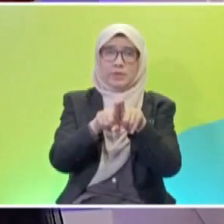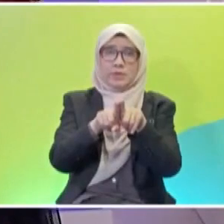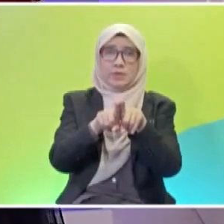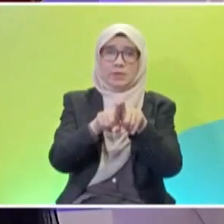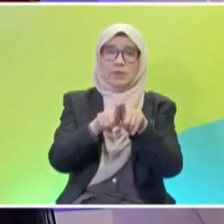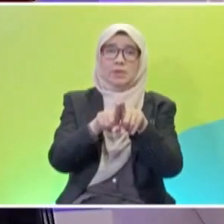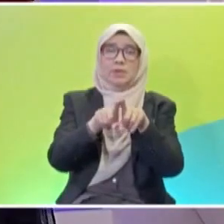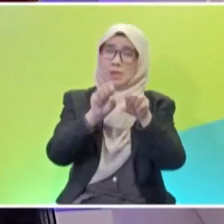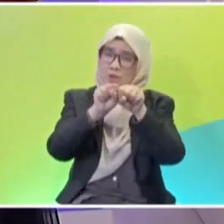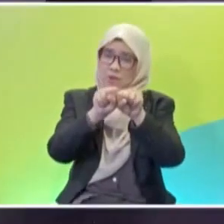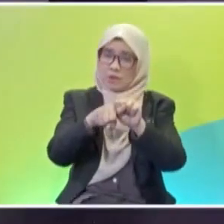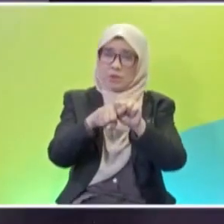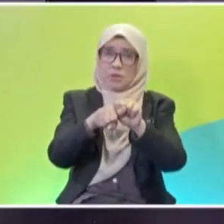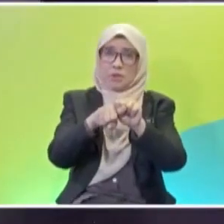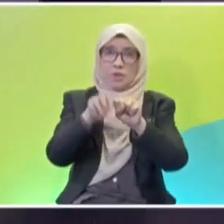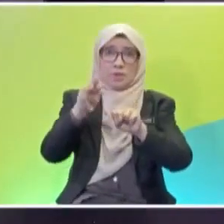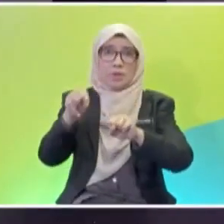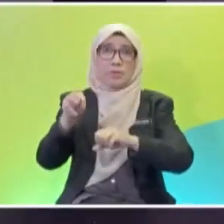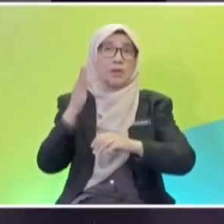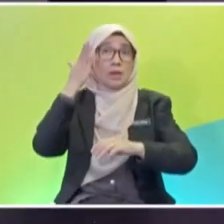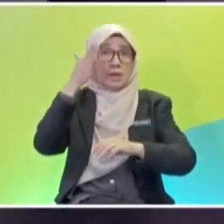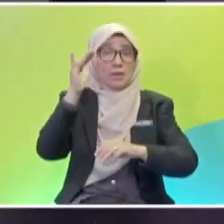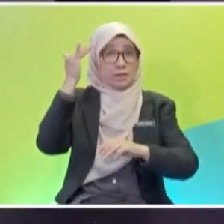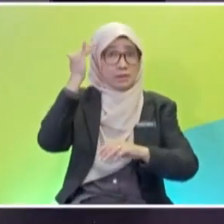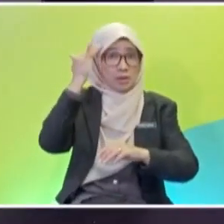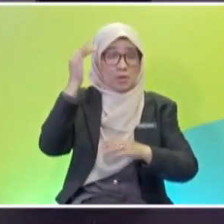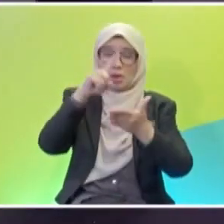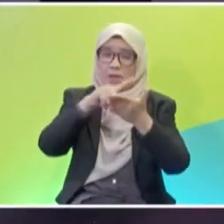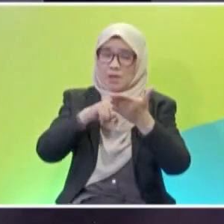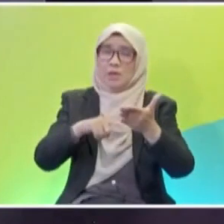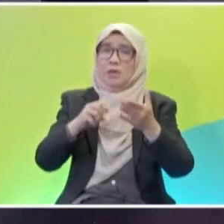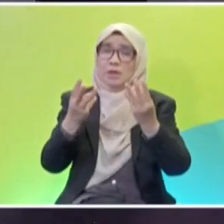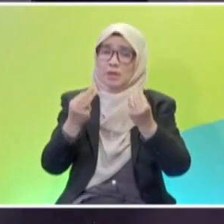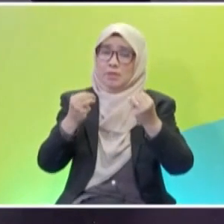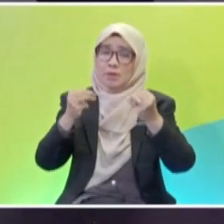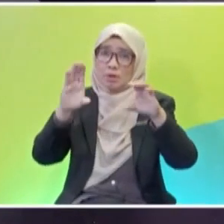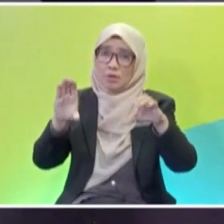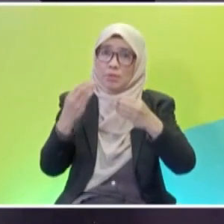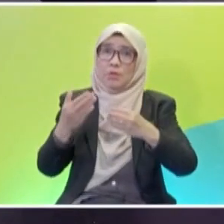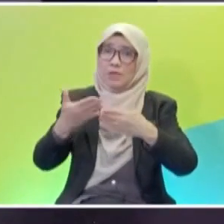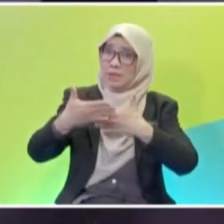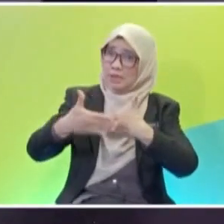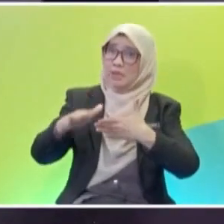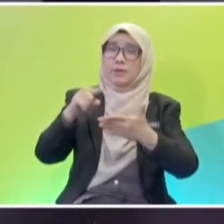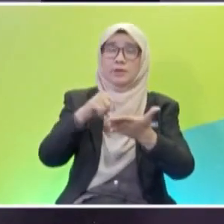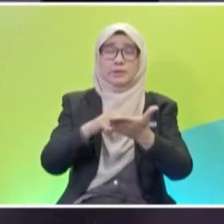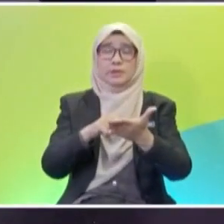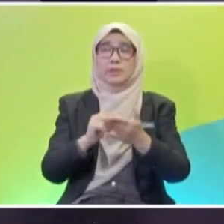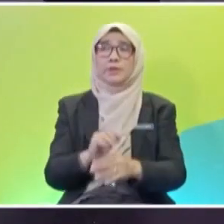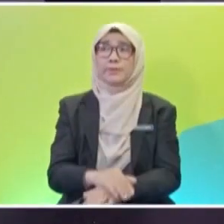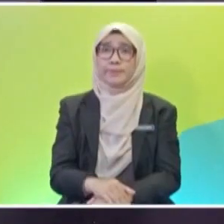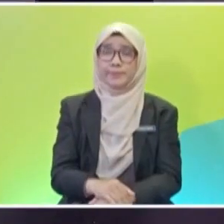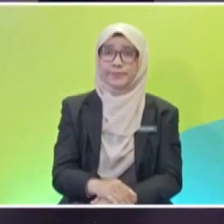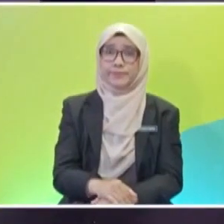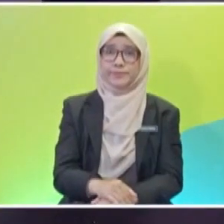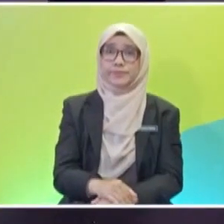own later. All right. All right. The first paragraph. Yeah. Mm-hmm. Okay, so this is the whole text. If you can see what's